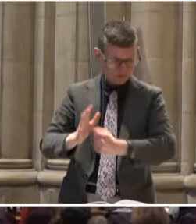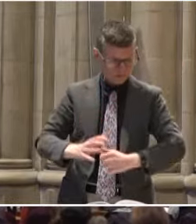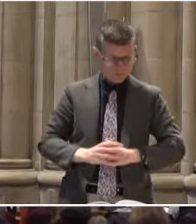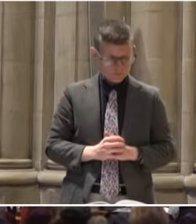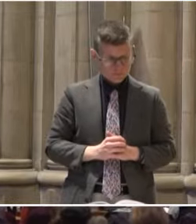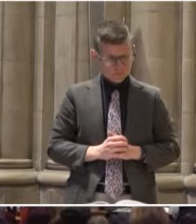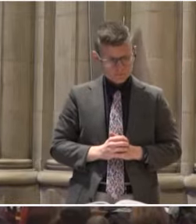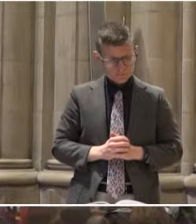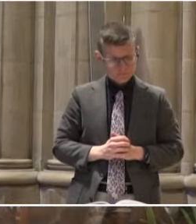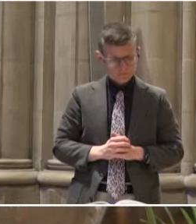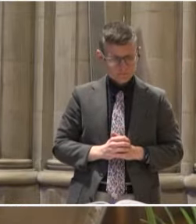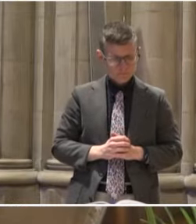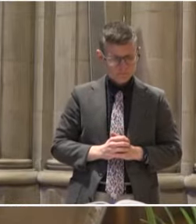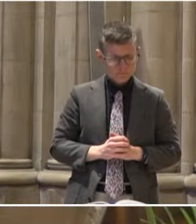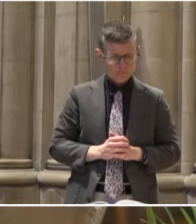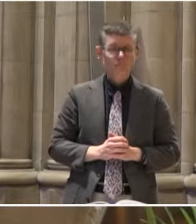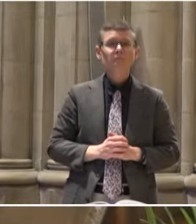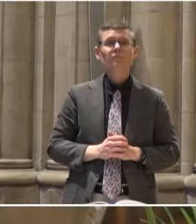So,